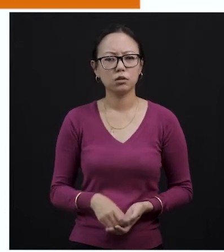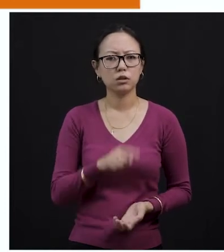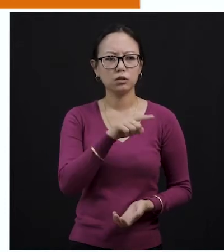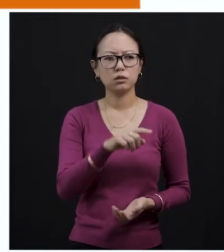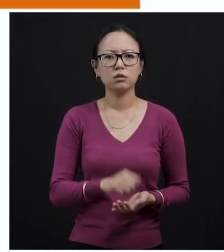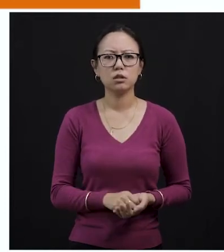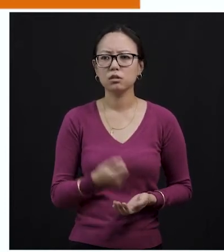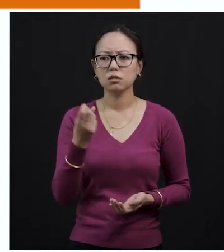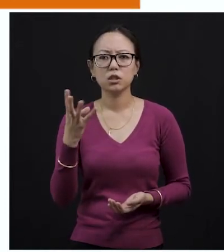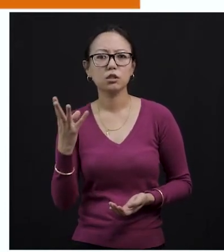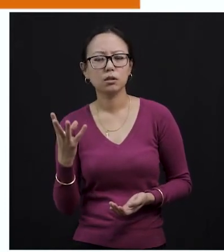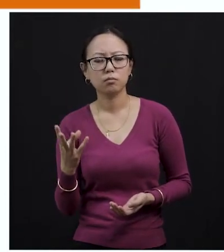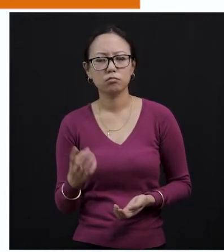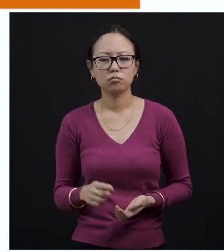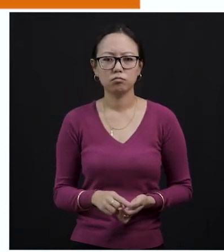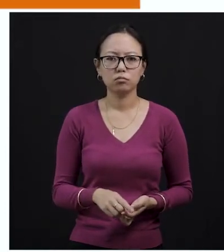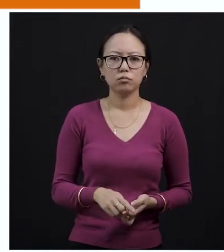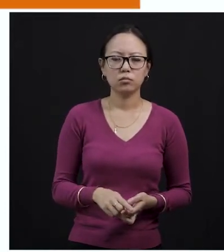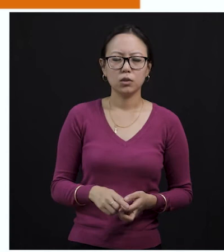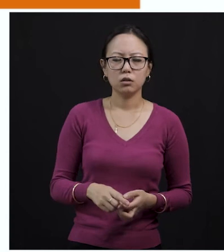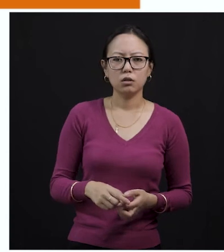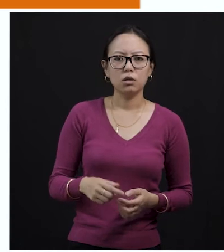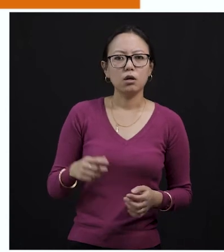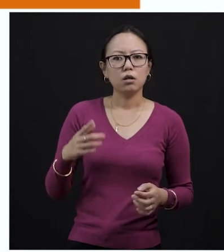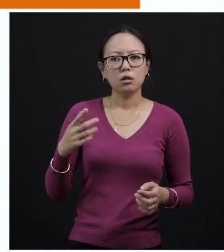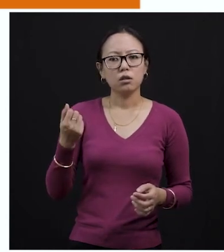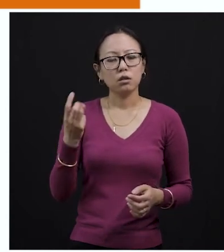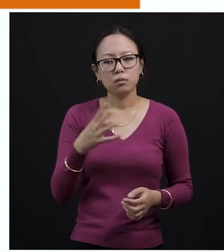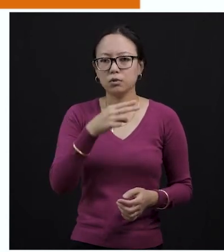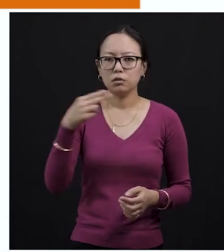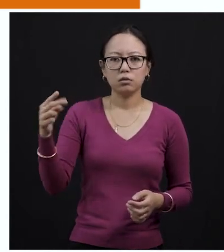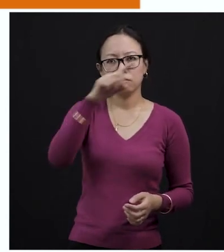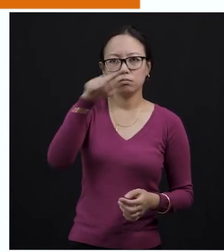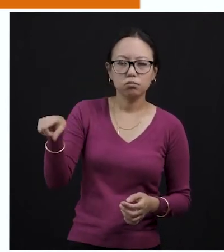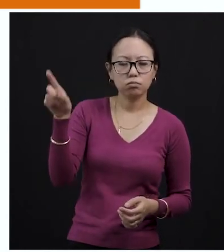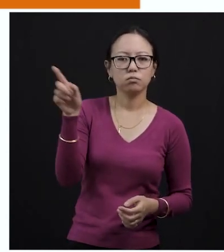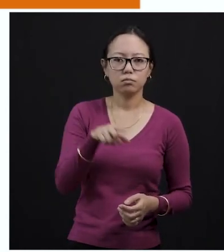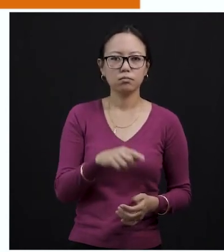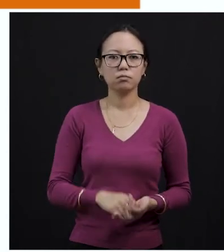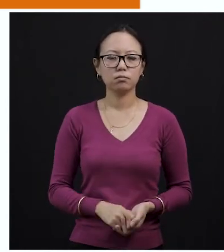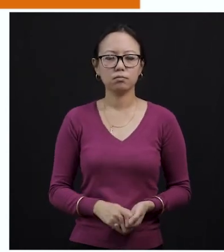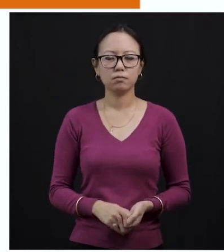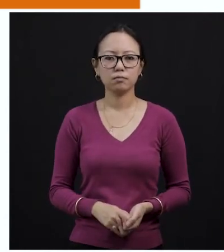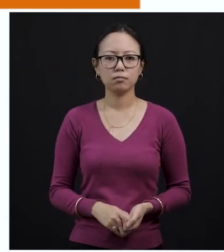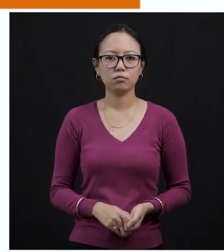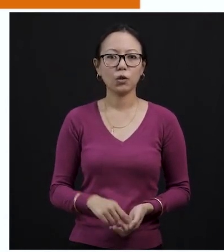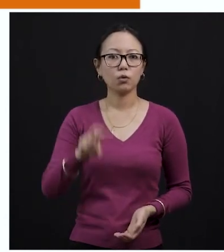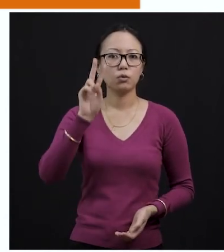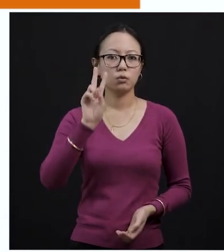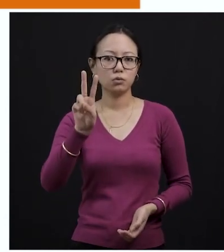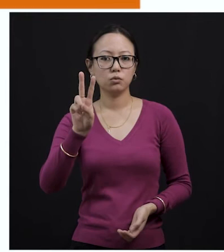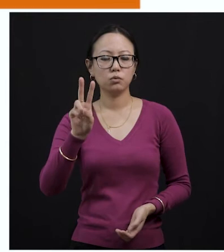matching the numbers and the numerals of two-digit numbers. Here, if you notice, we used only two-digit. That